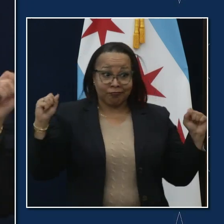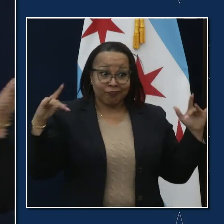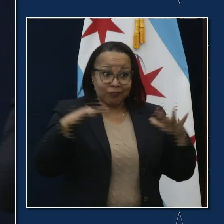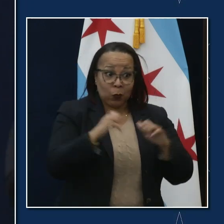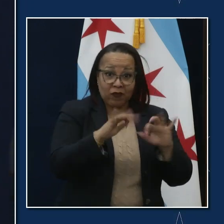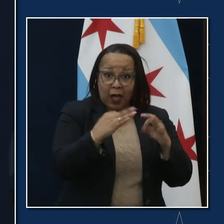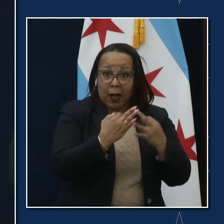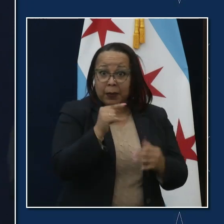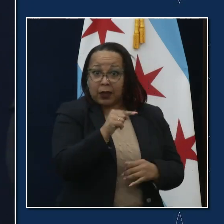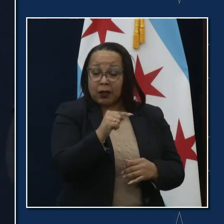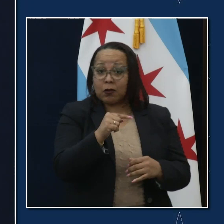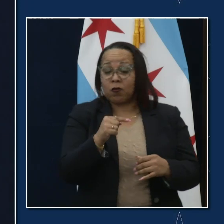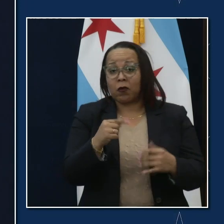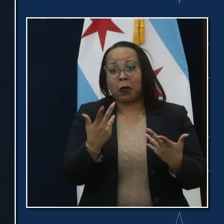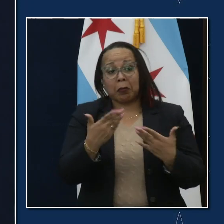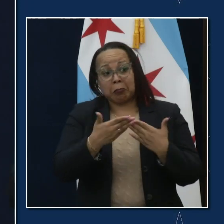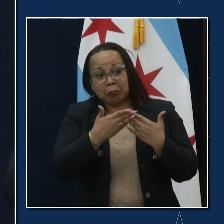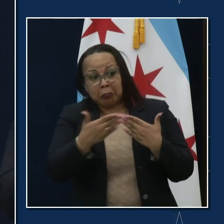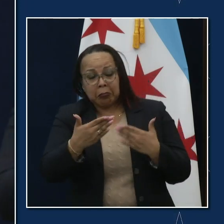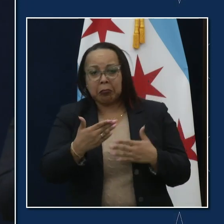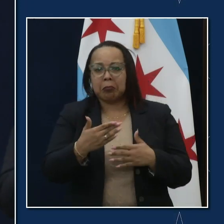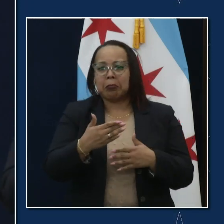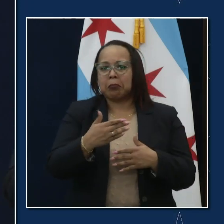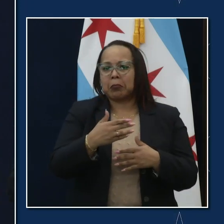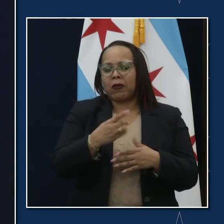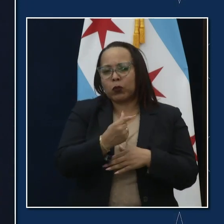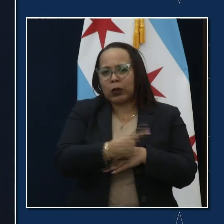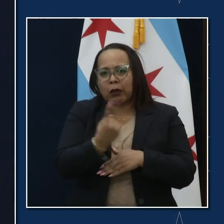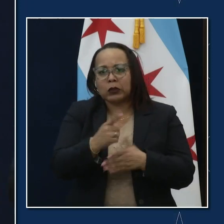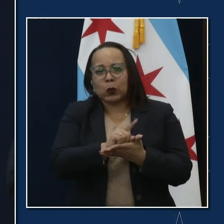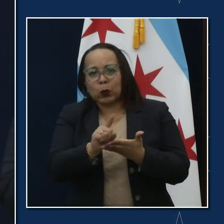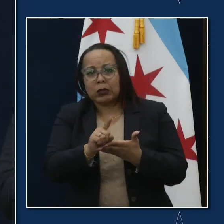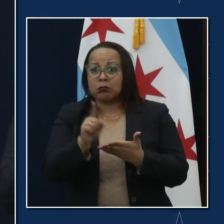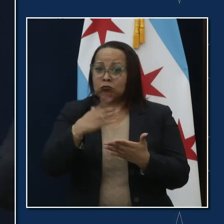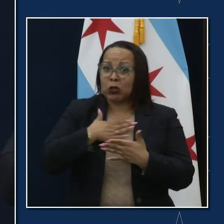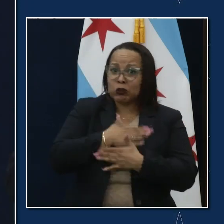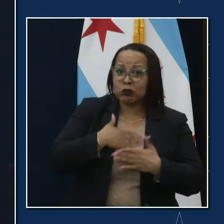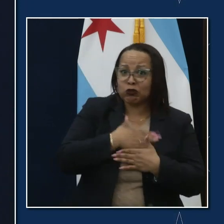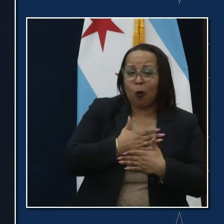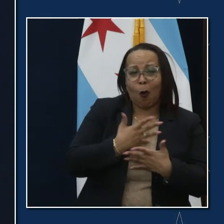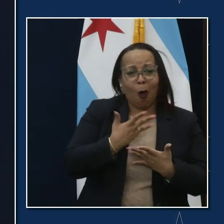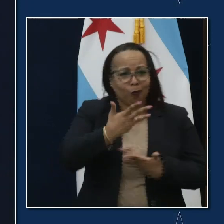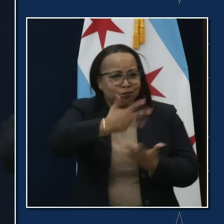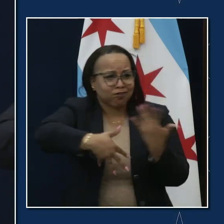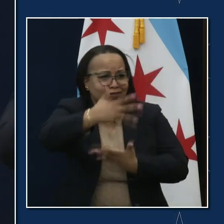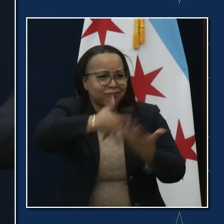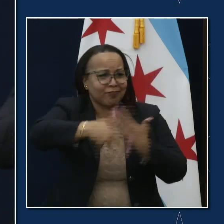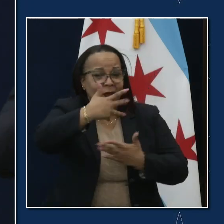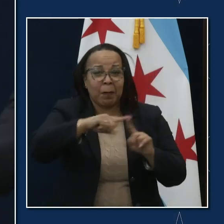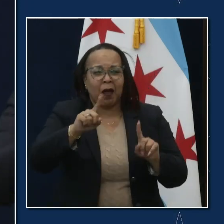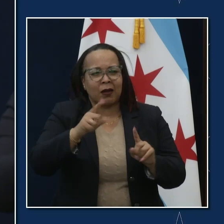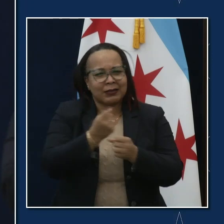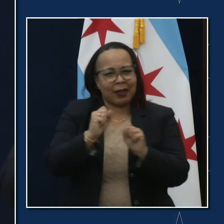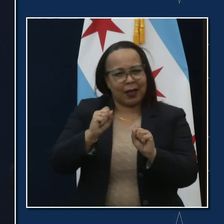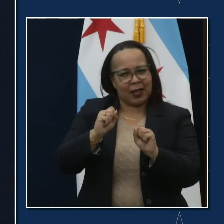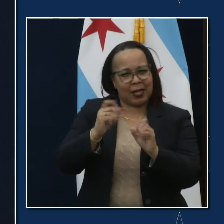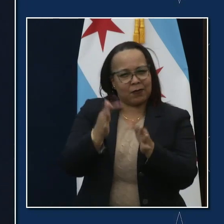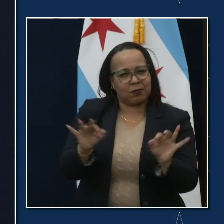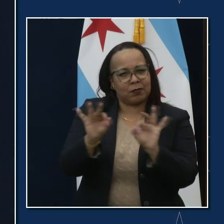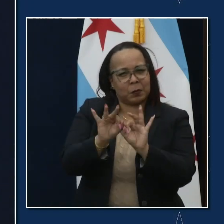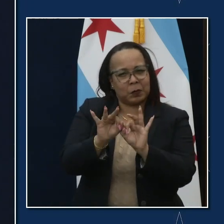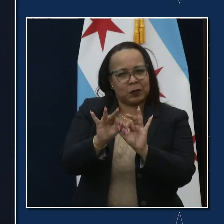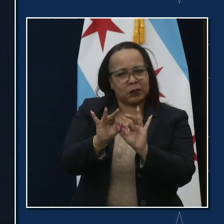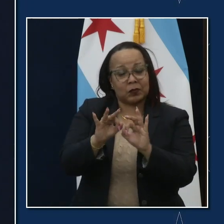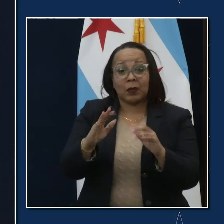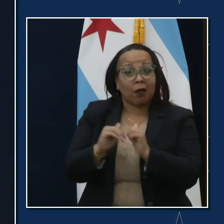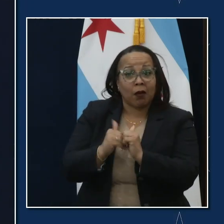loved ones over the next few days and weeks to enjoy each other's company, but do so safely.